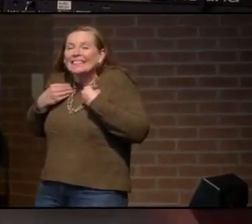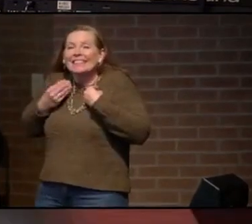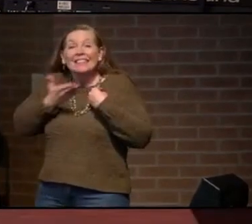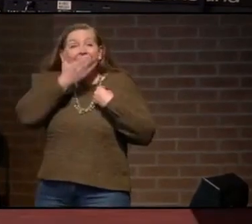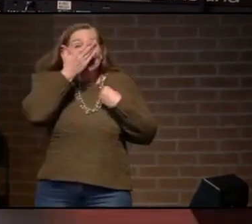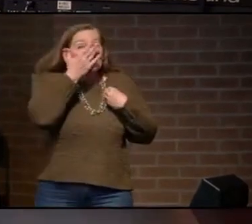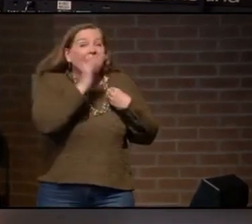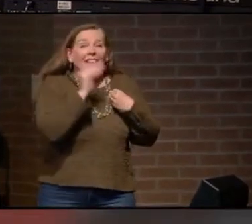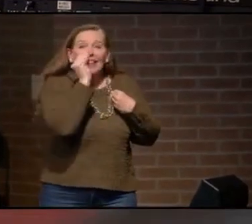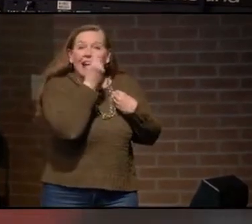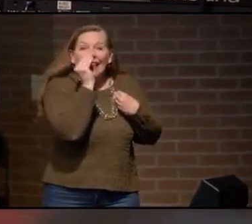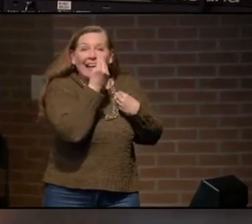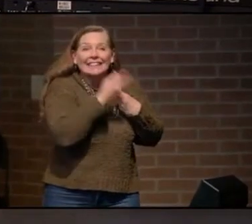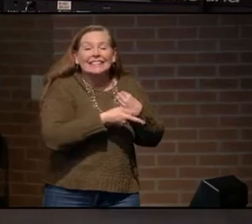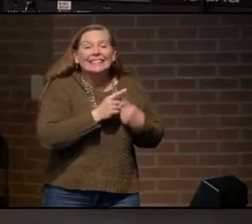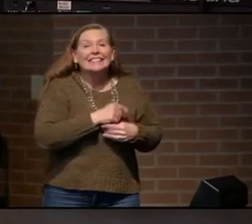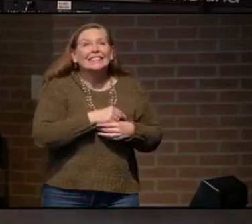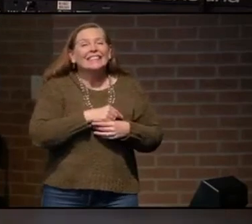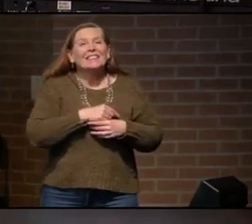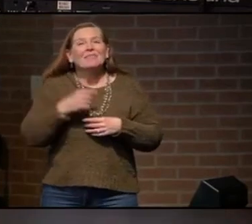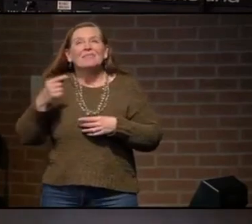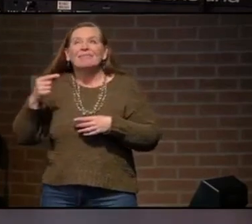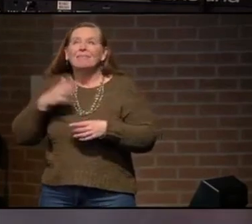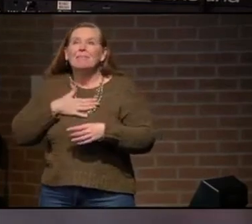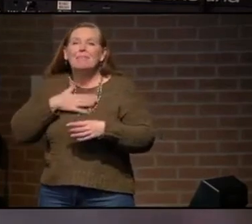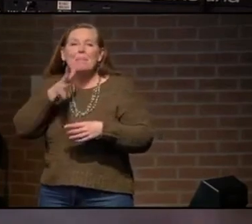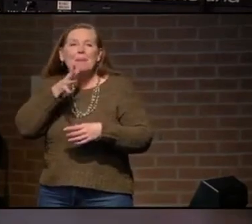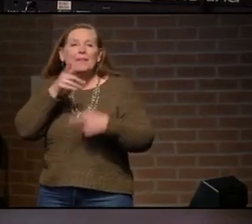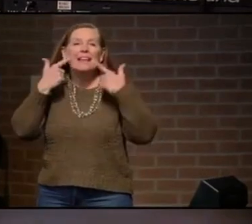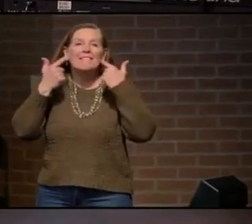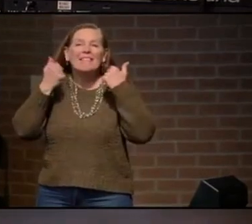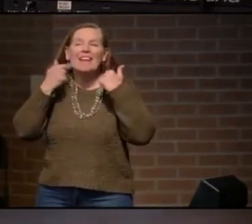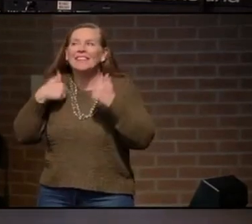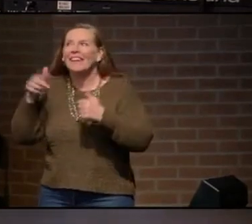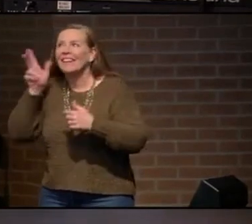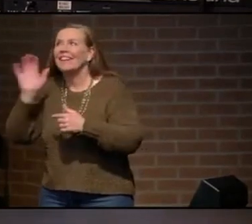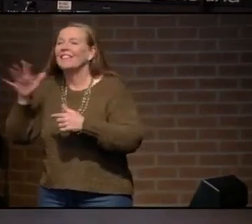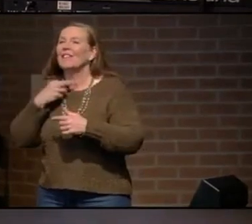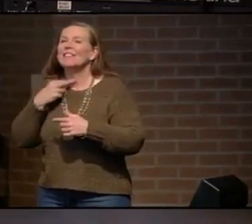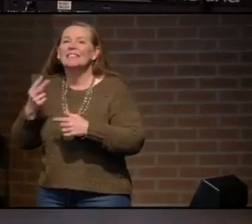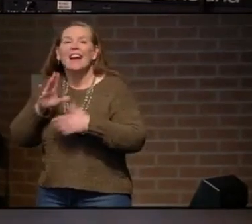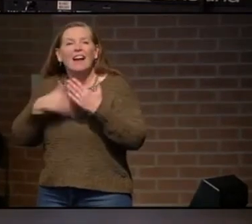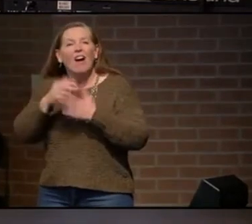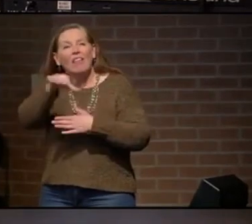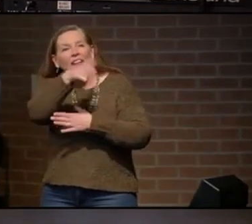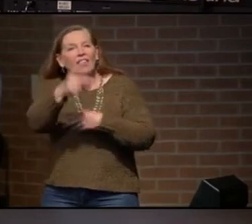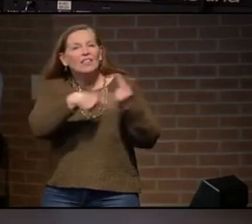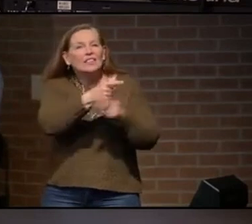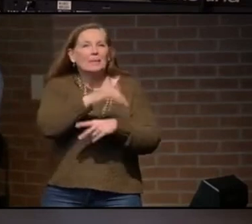smell of lilacs, the sound of my mother's laughter, and all the other forms of love.